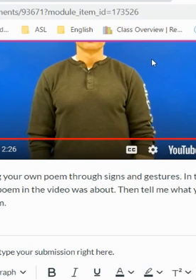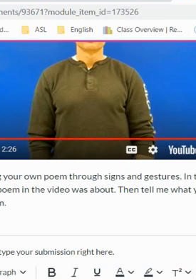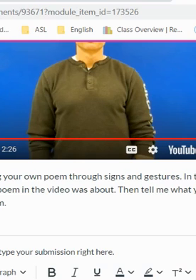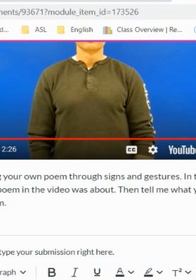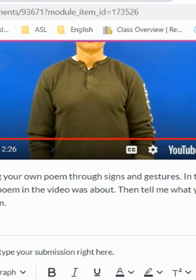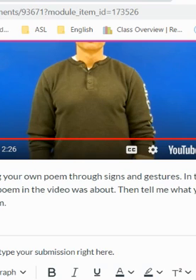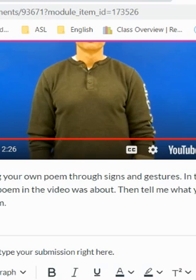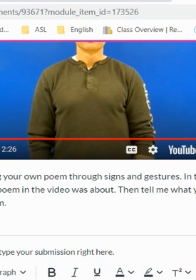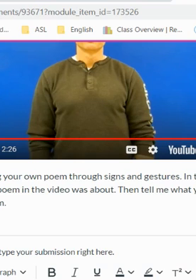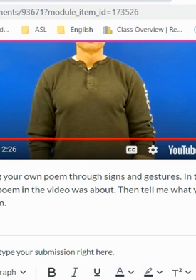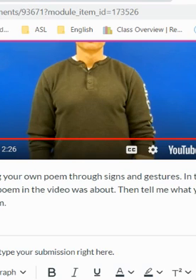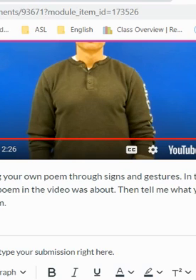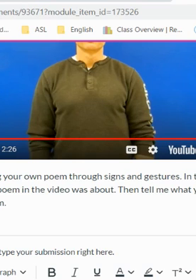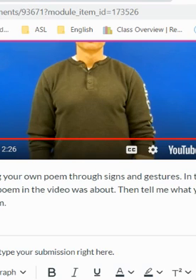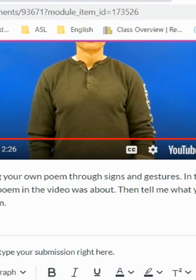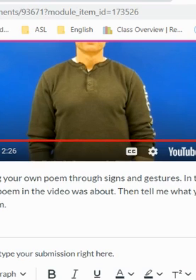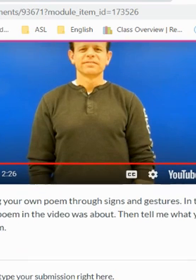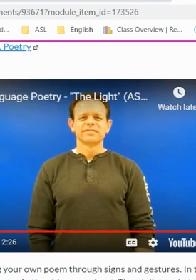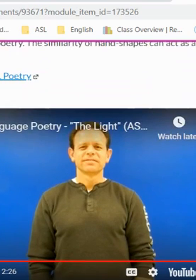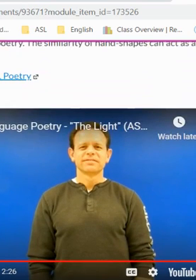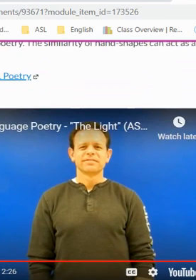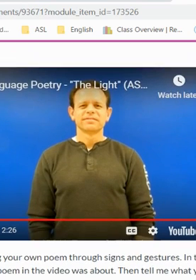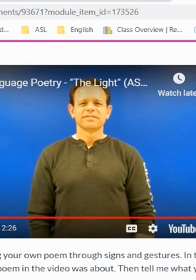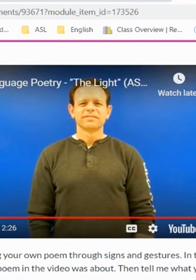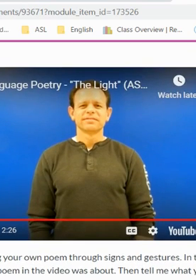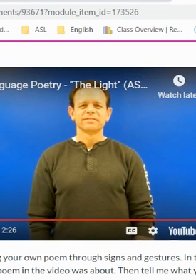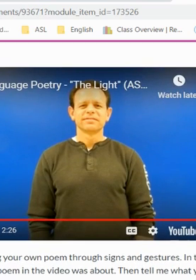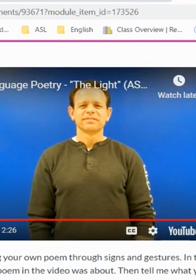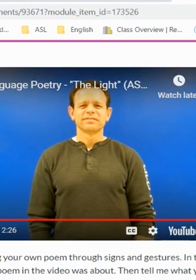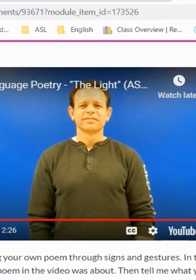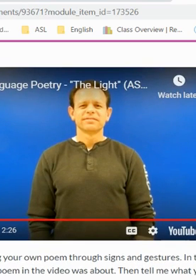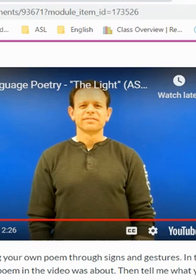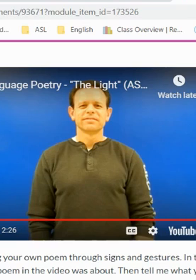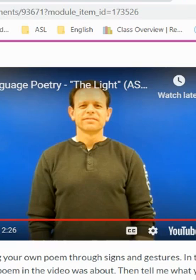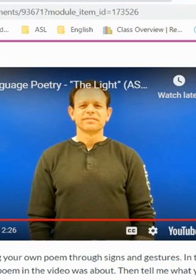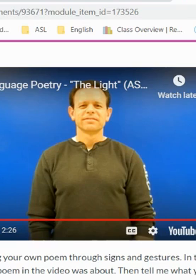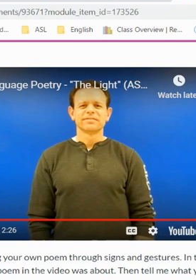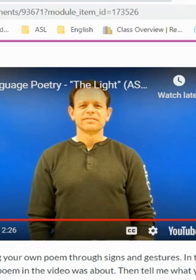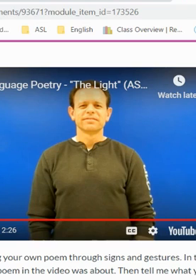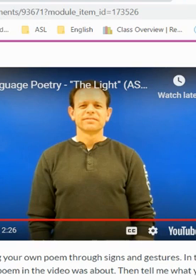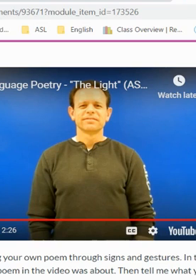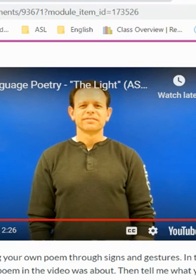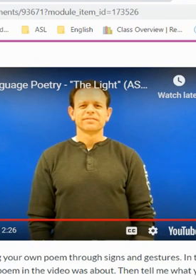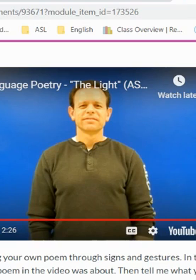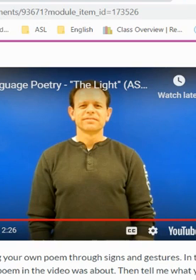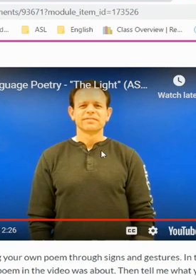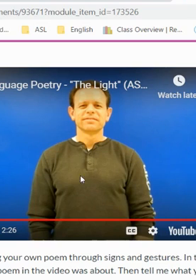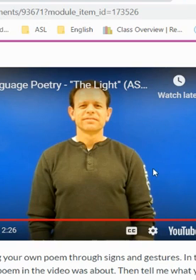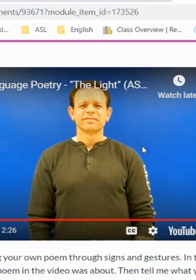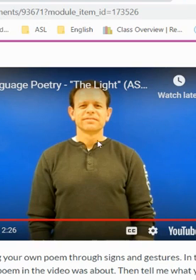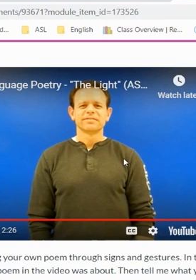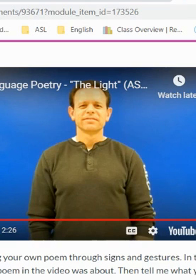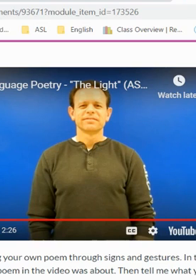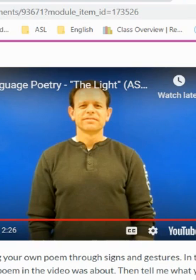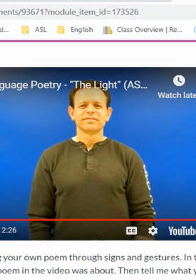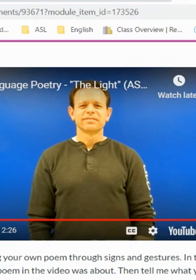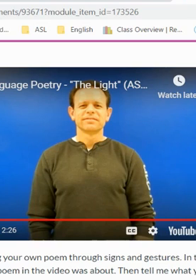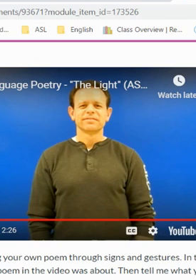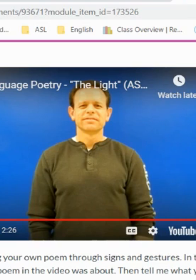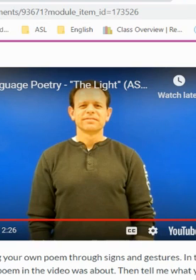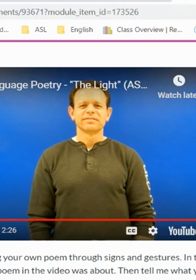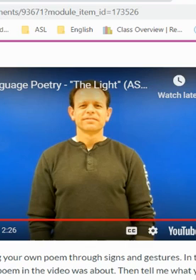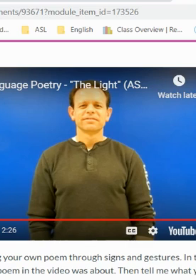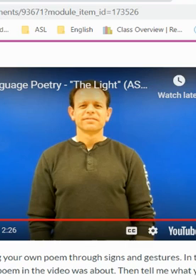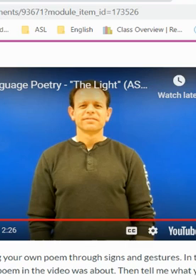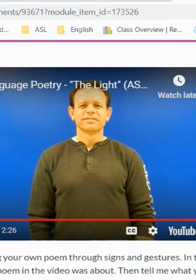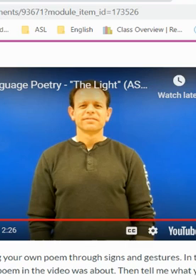tell me what the poem was about, okay? So for instance, if he was showing me a lot